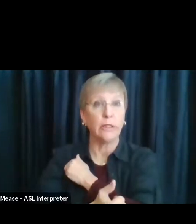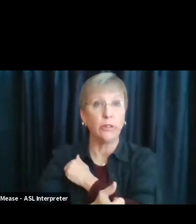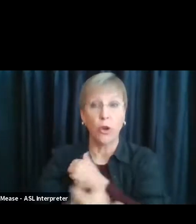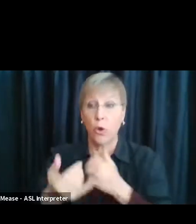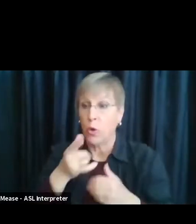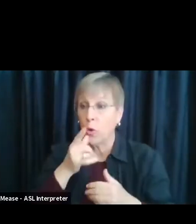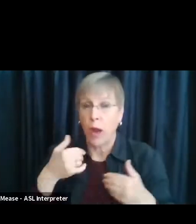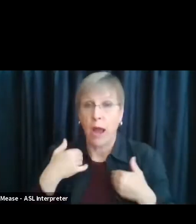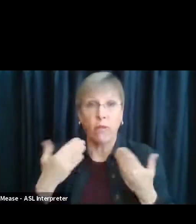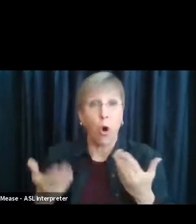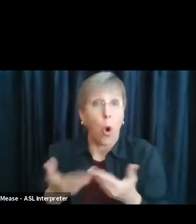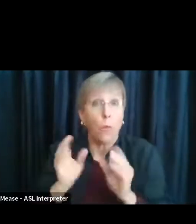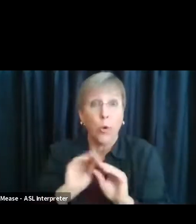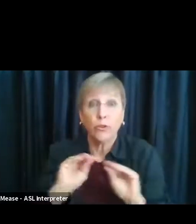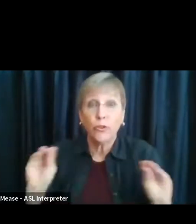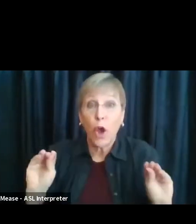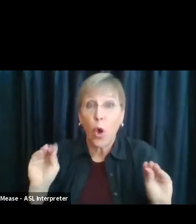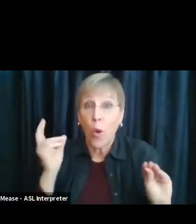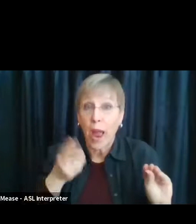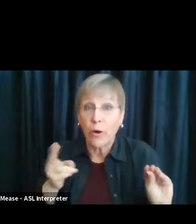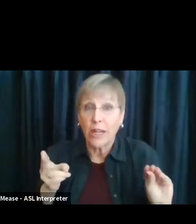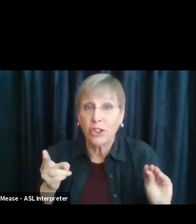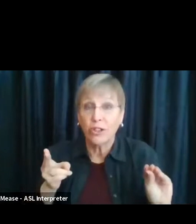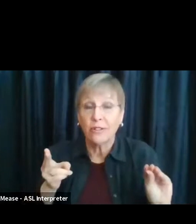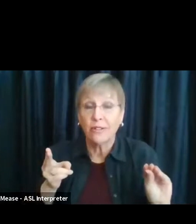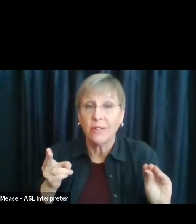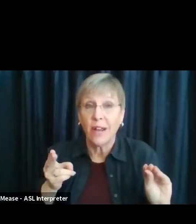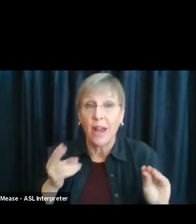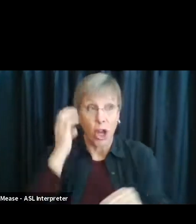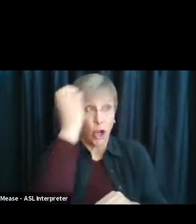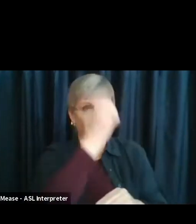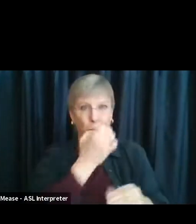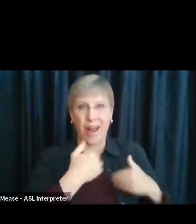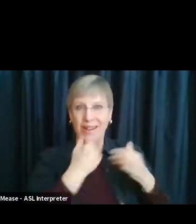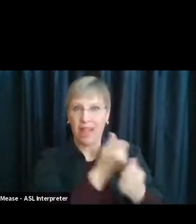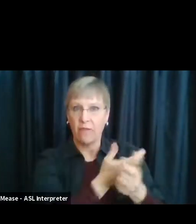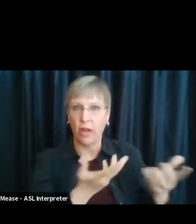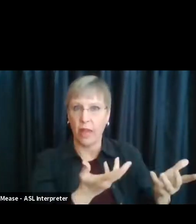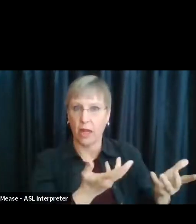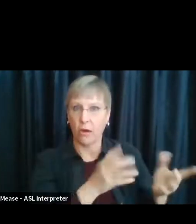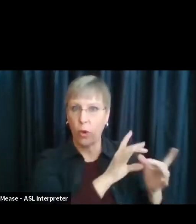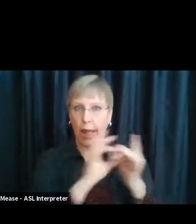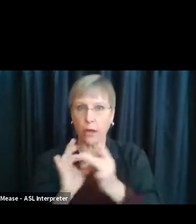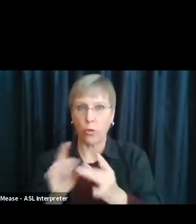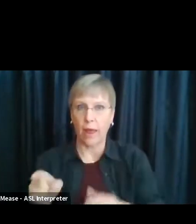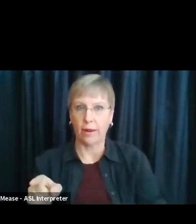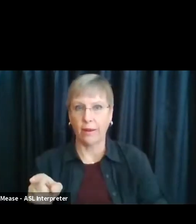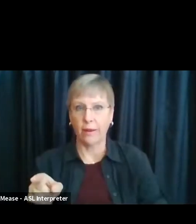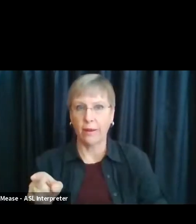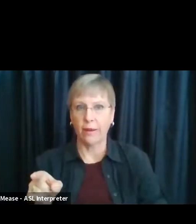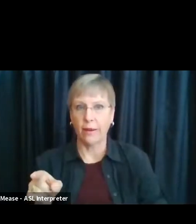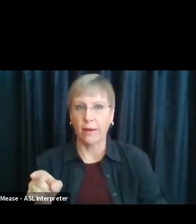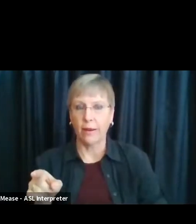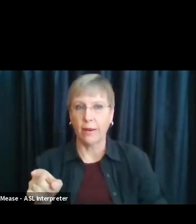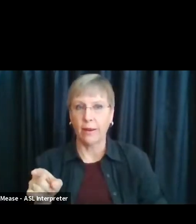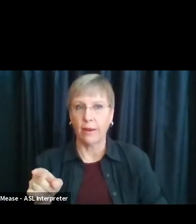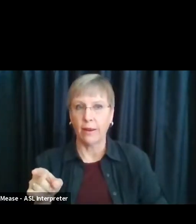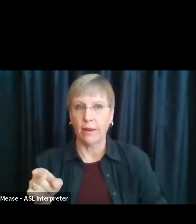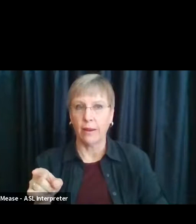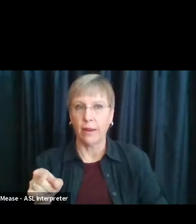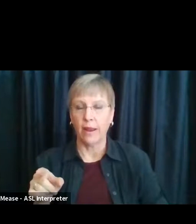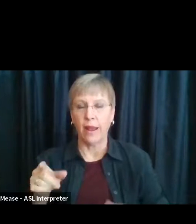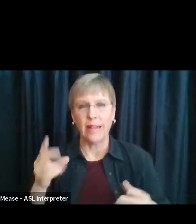no heritage, and Europe was everything. And there you have this